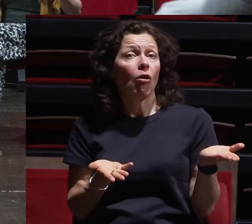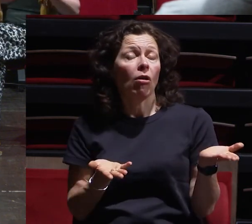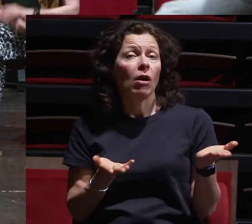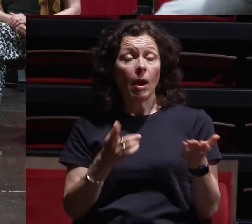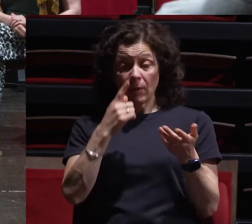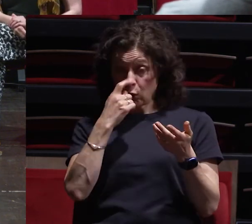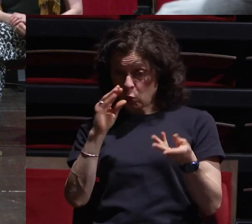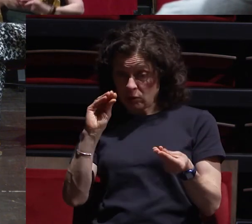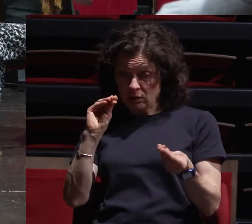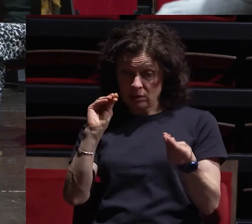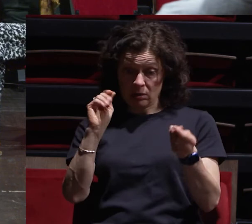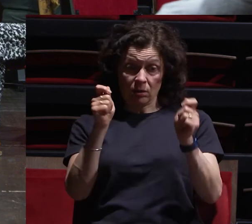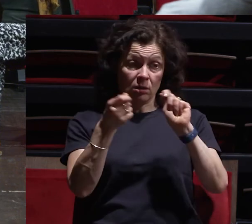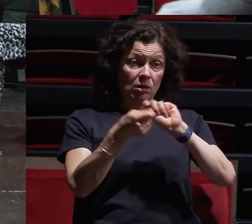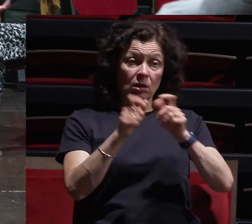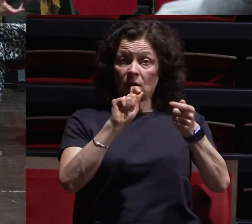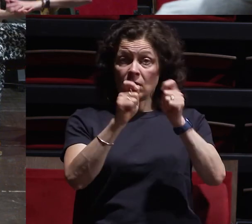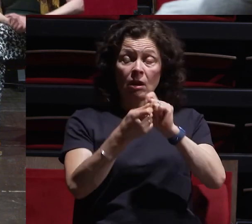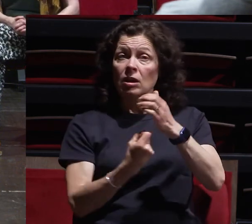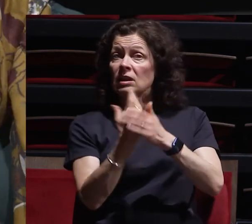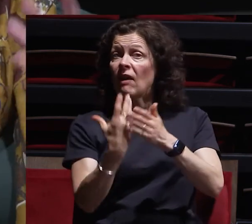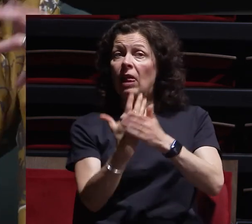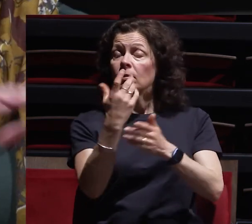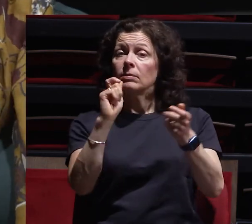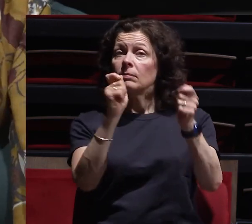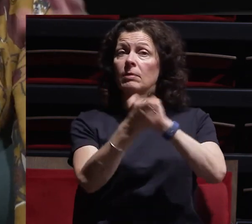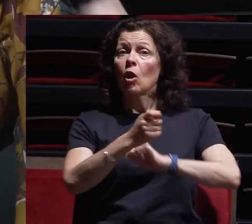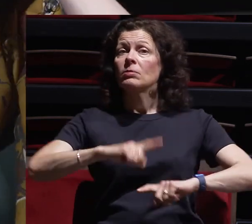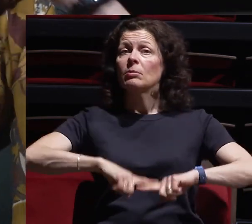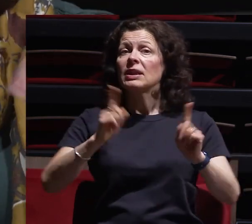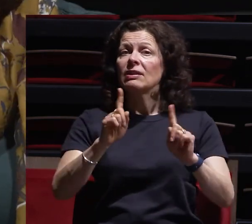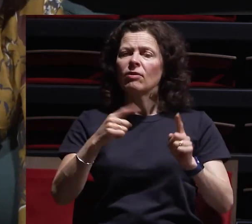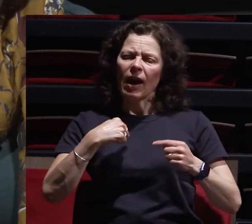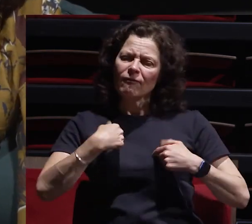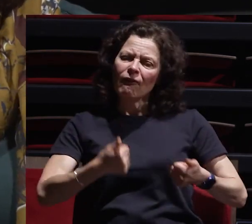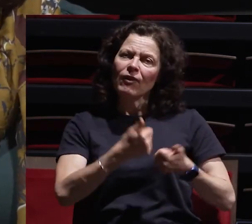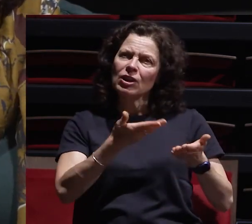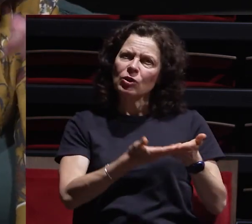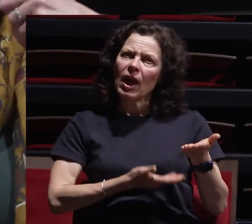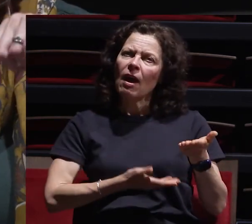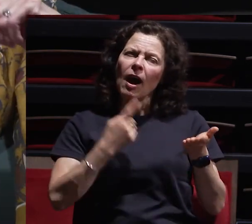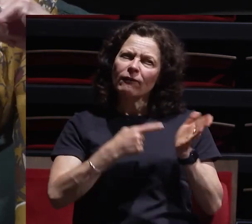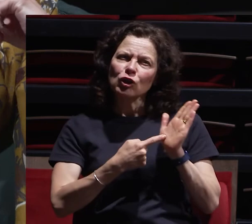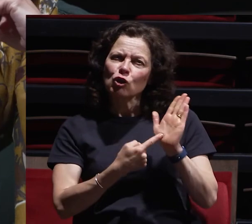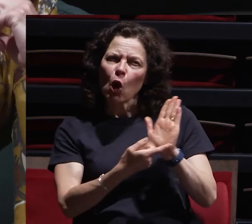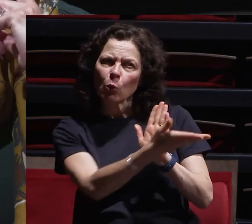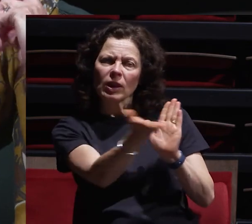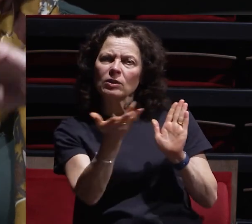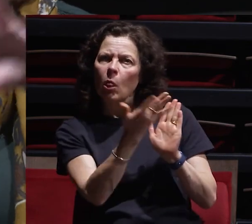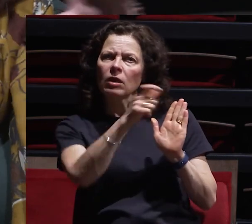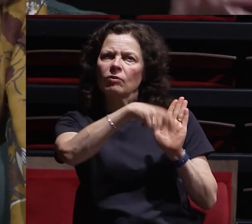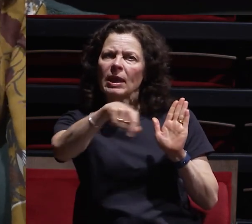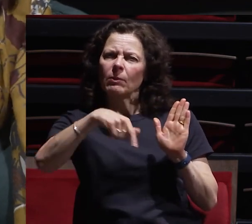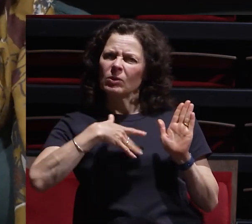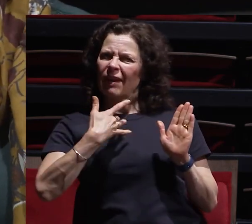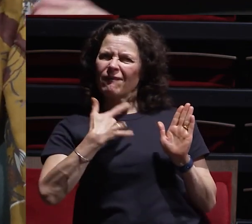it's a weird monologue. But it might morph into something else again, because I'm still thinking about it. I still have unfinished business with it, and I'm still not showing